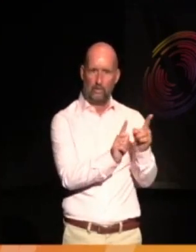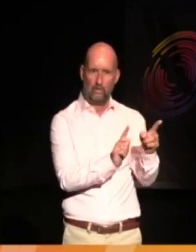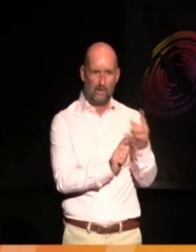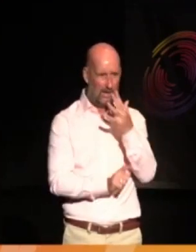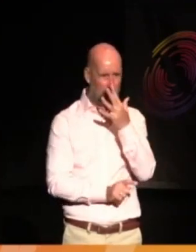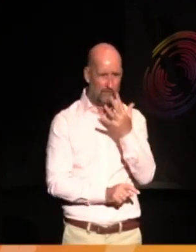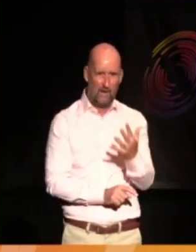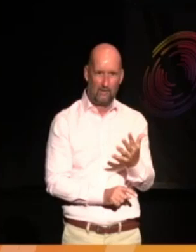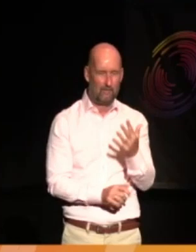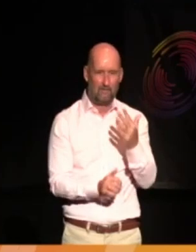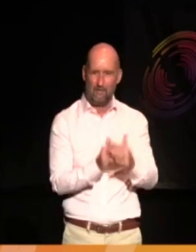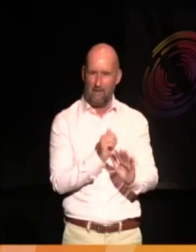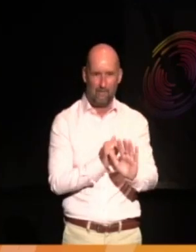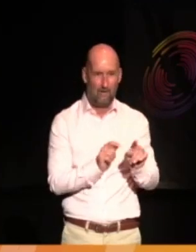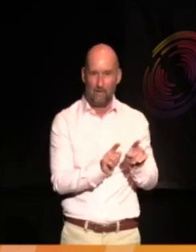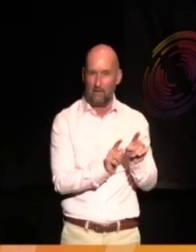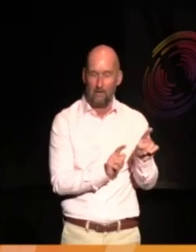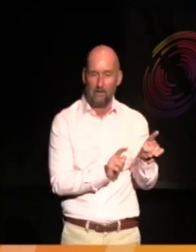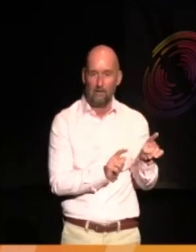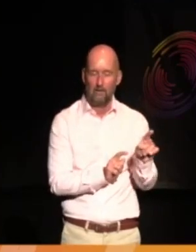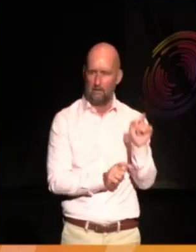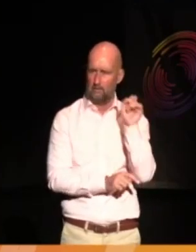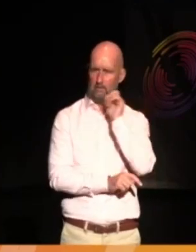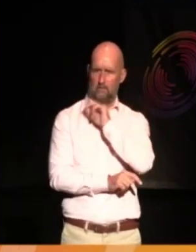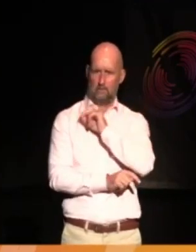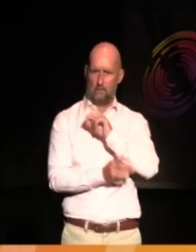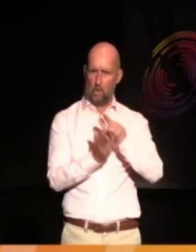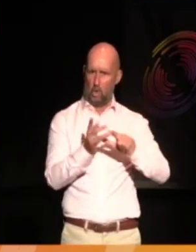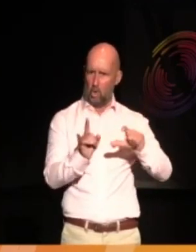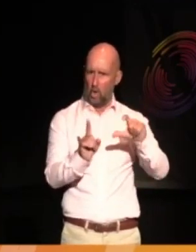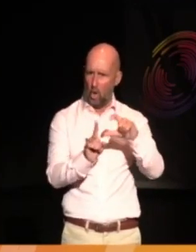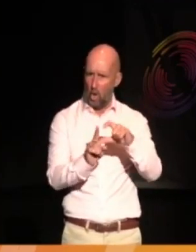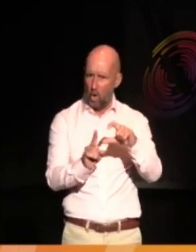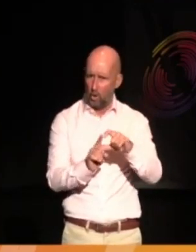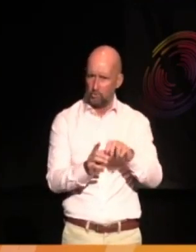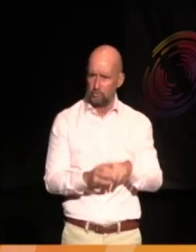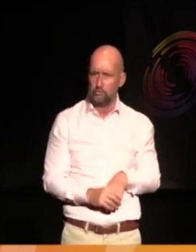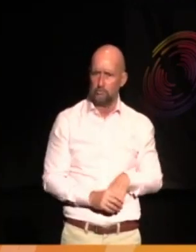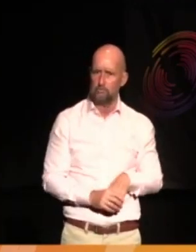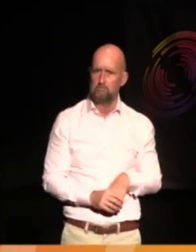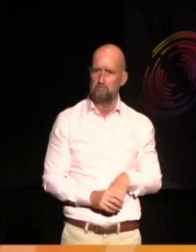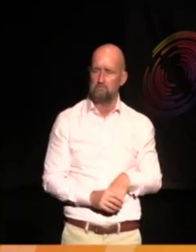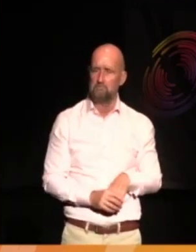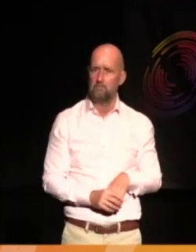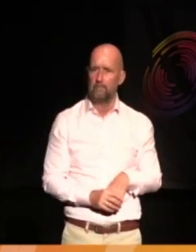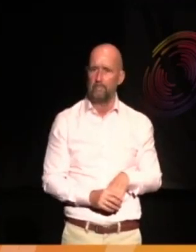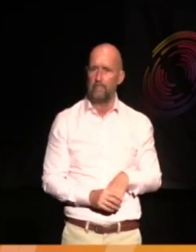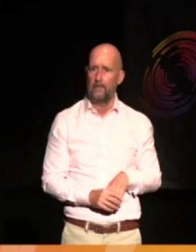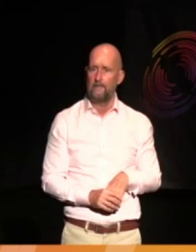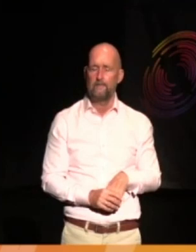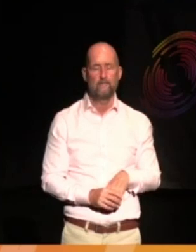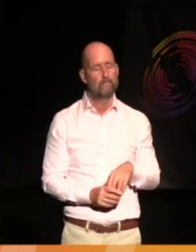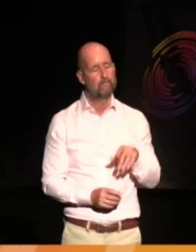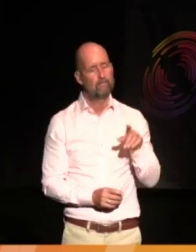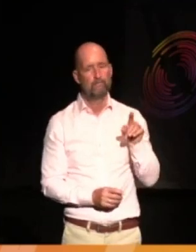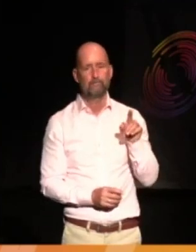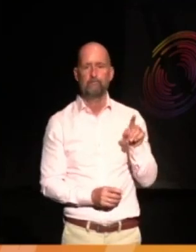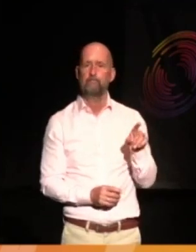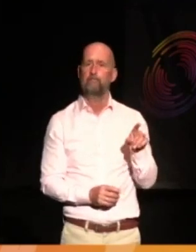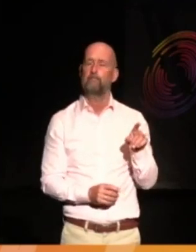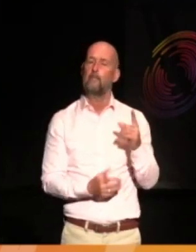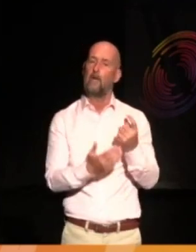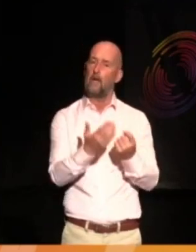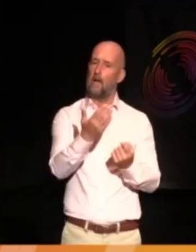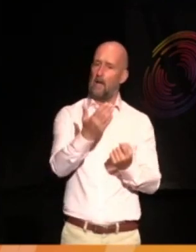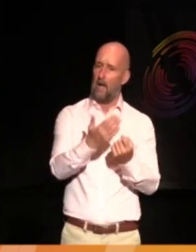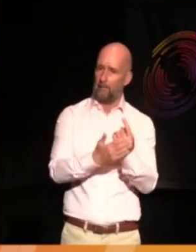mean, ever, but how odd. And there were a few things that kind of stem from that.